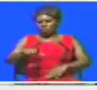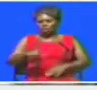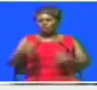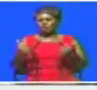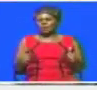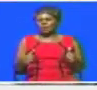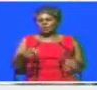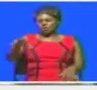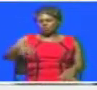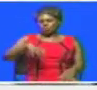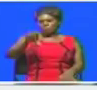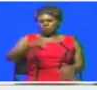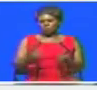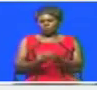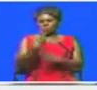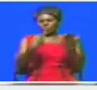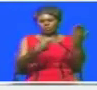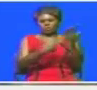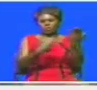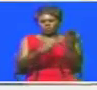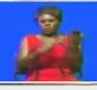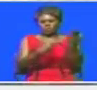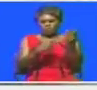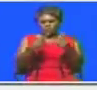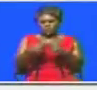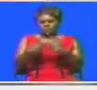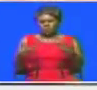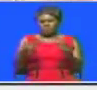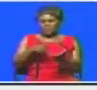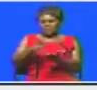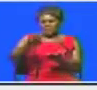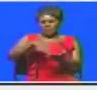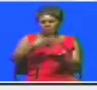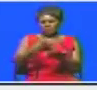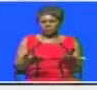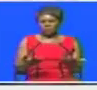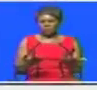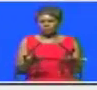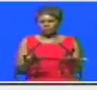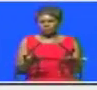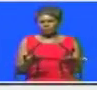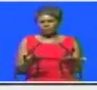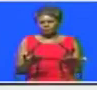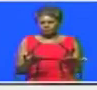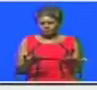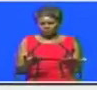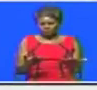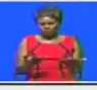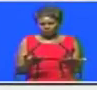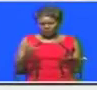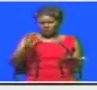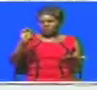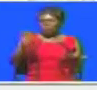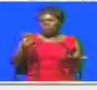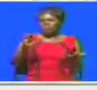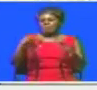The supermarket launched its digital retail strategy by rolling out a payment network dubbed Naivas Pay, the initial stages of the e-commerce